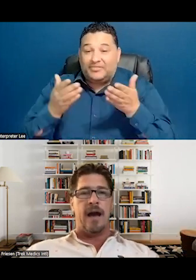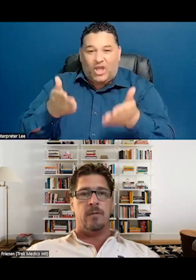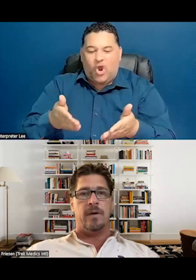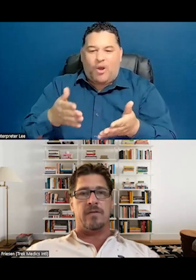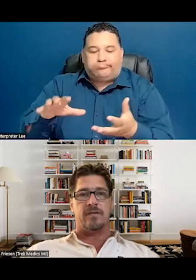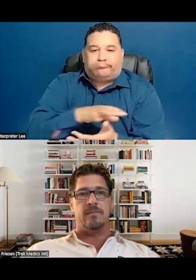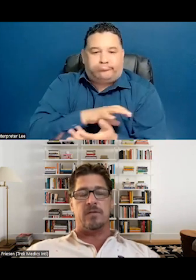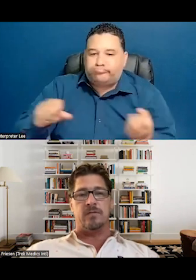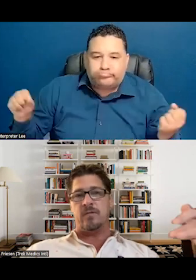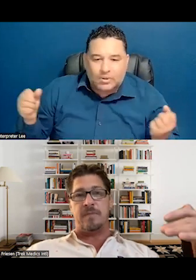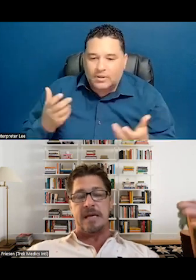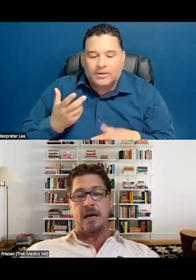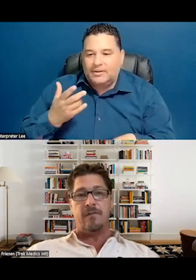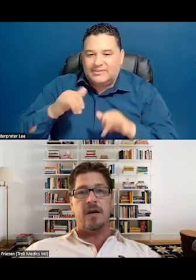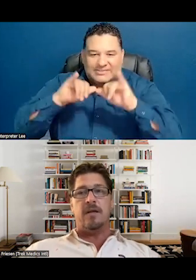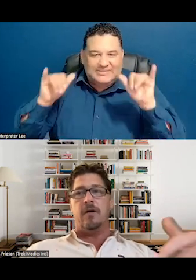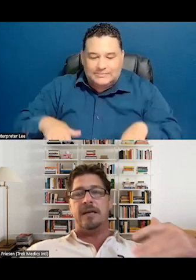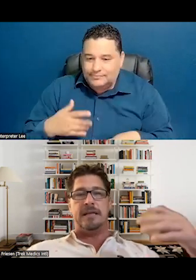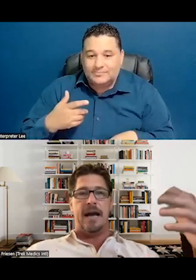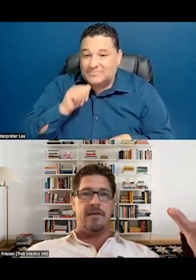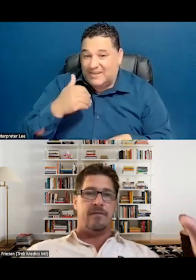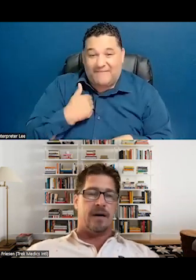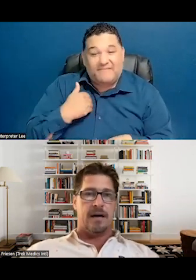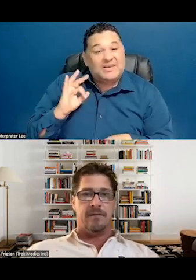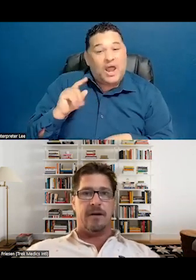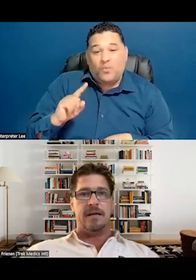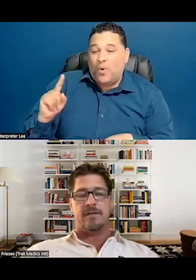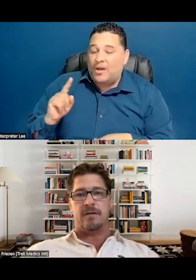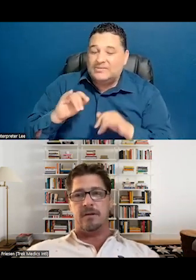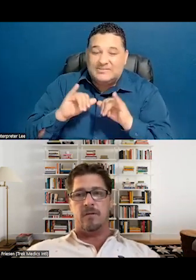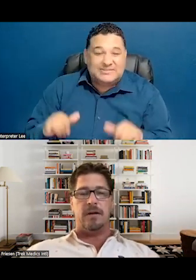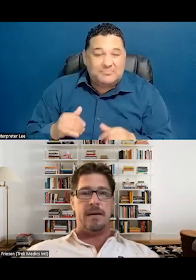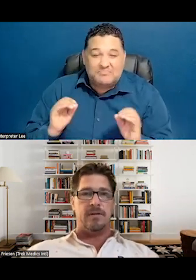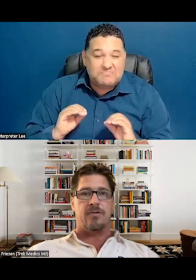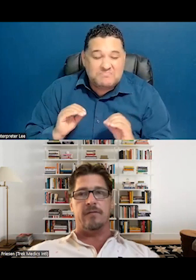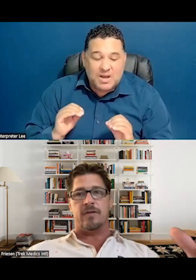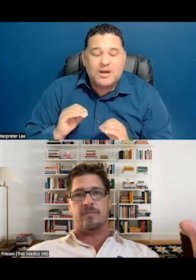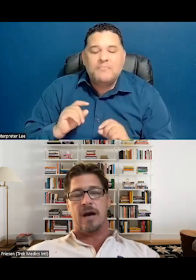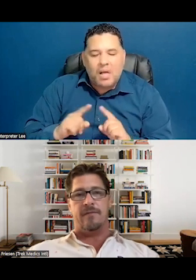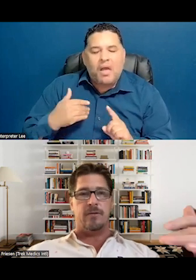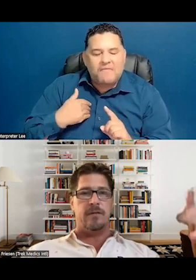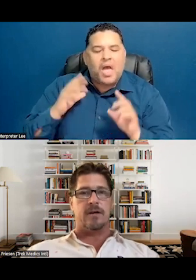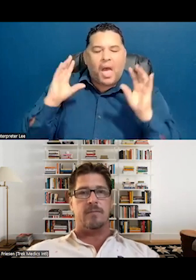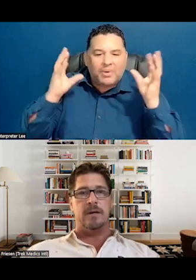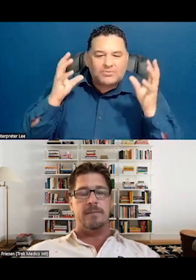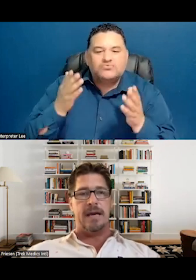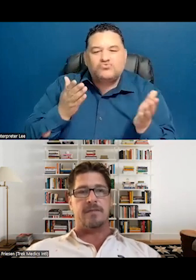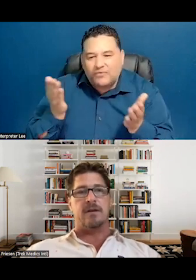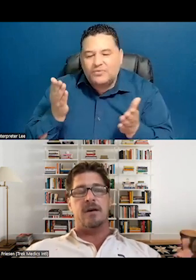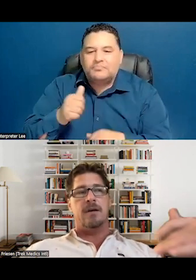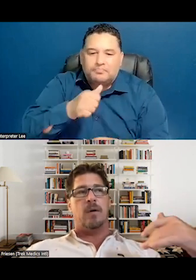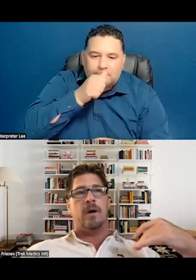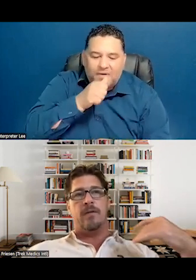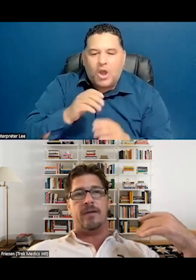formal 911 system to speak of, though they did have various, ambulance services, private or even